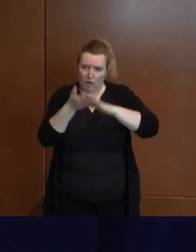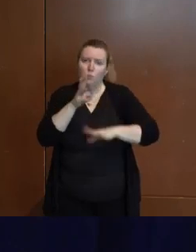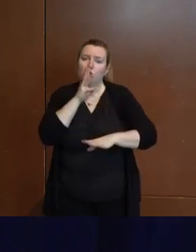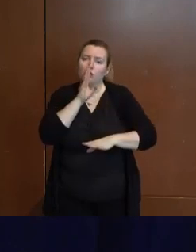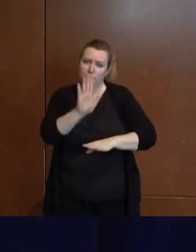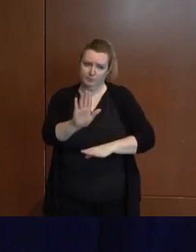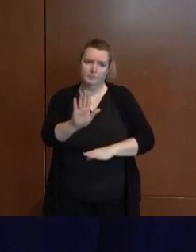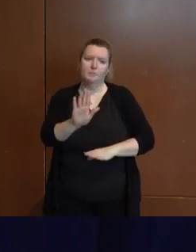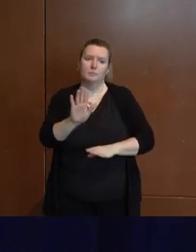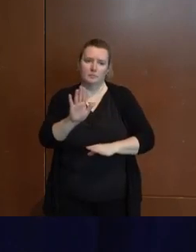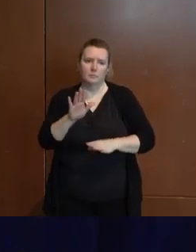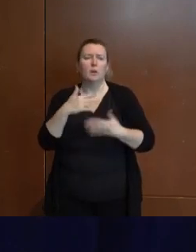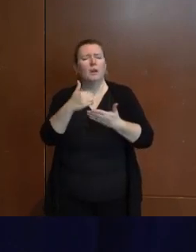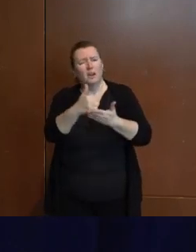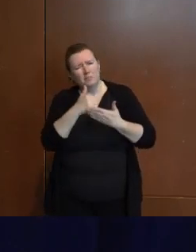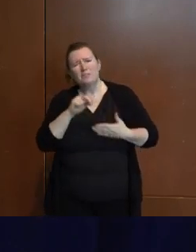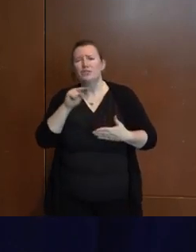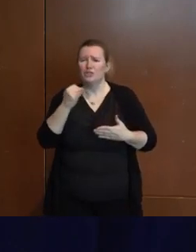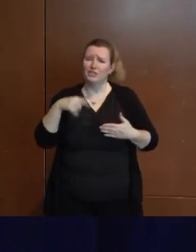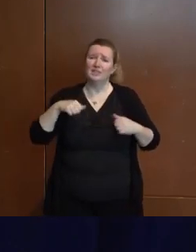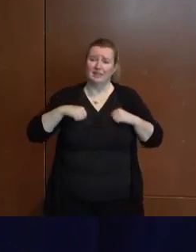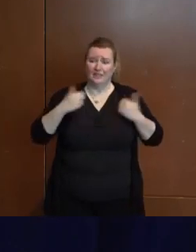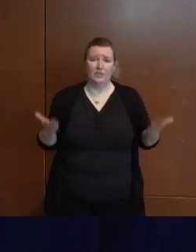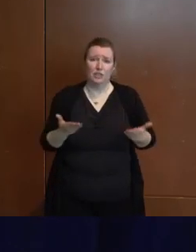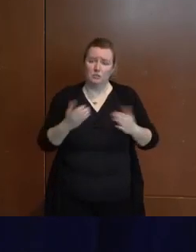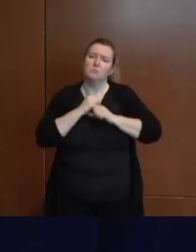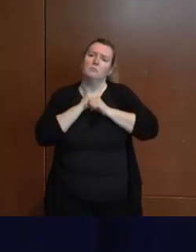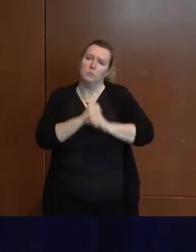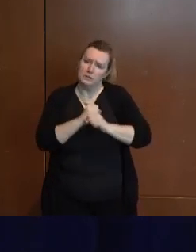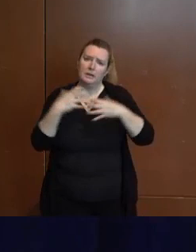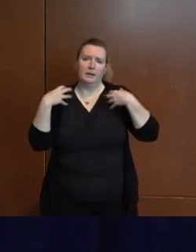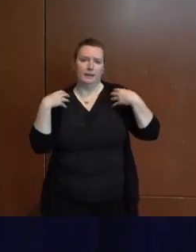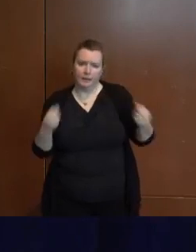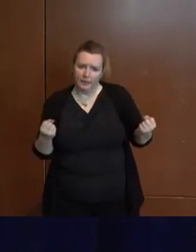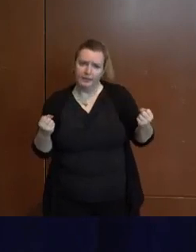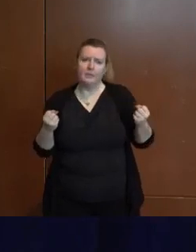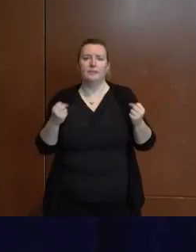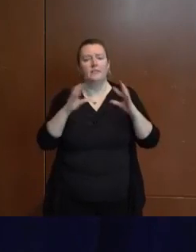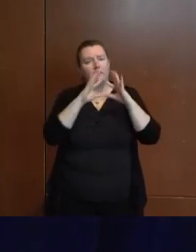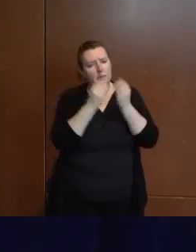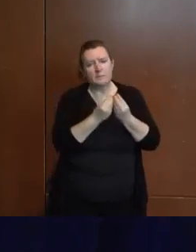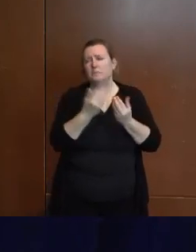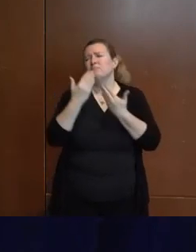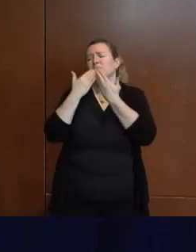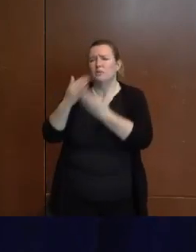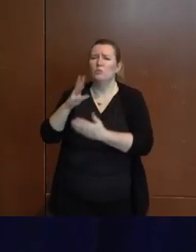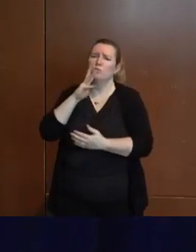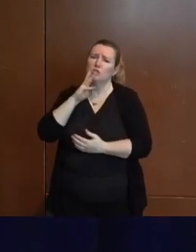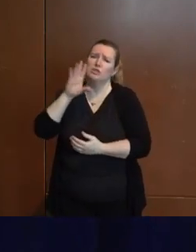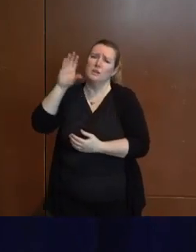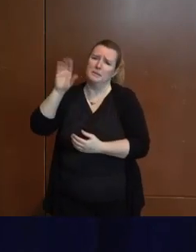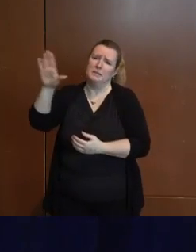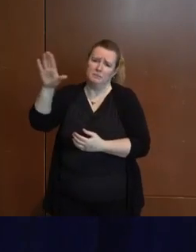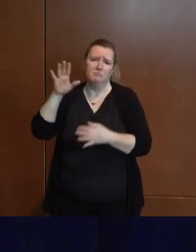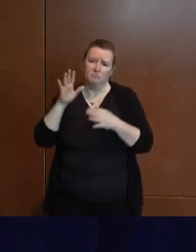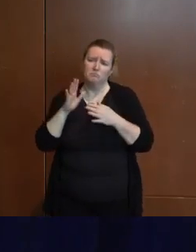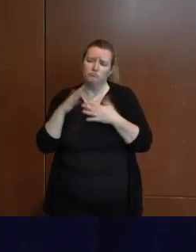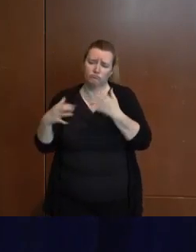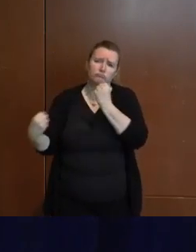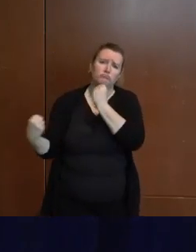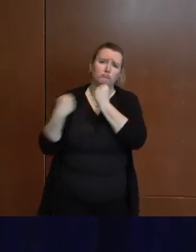and take care of their families during this public health crisis. Turning to the parks, the other good news